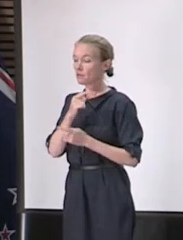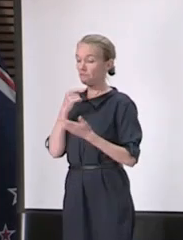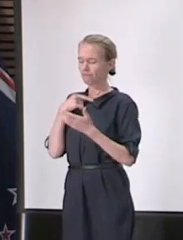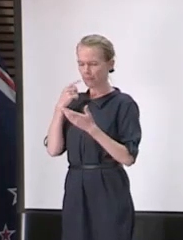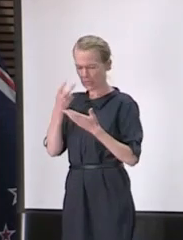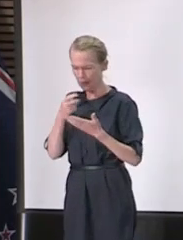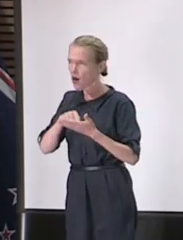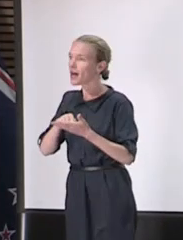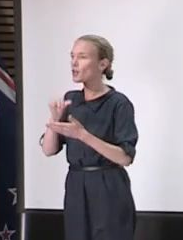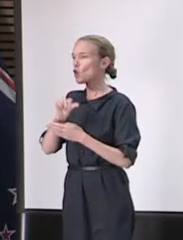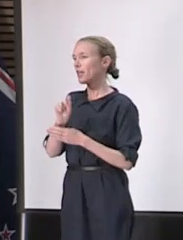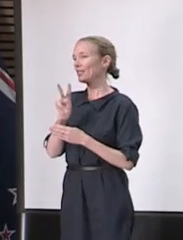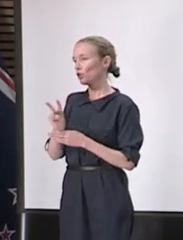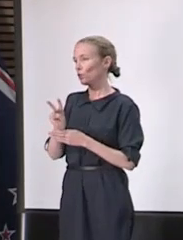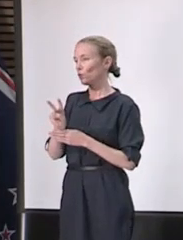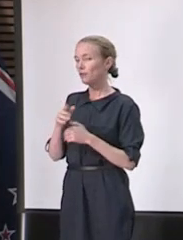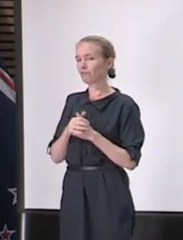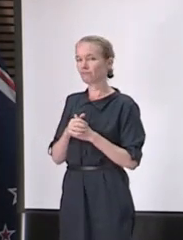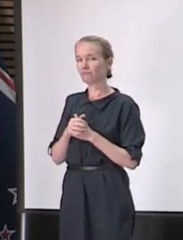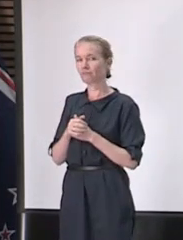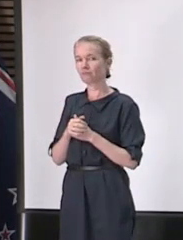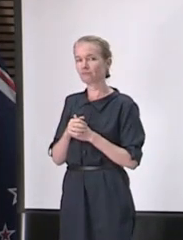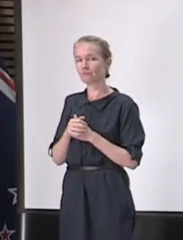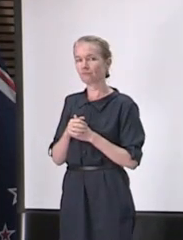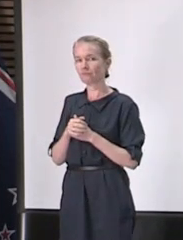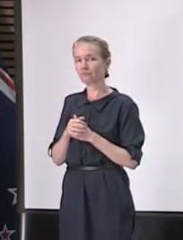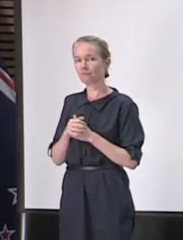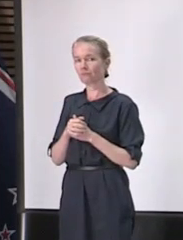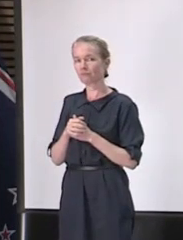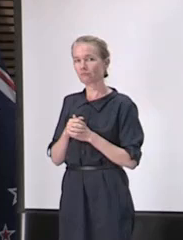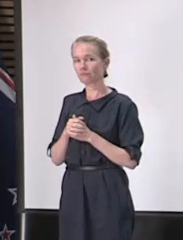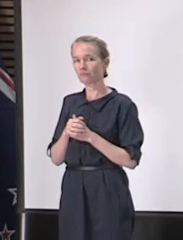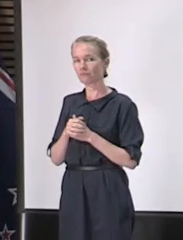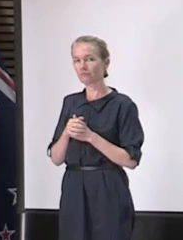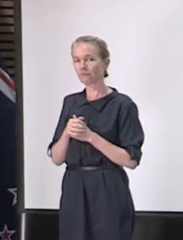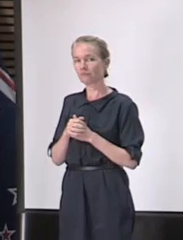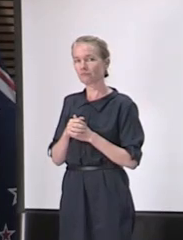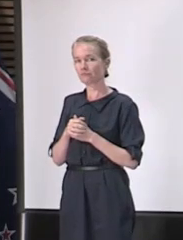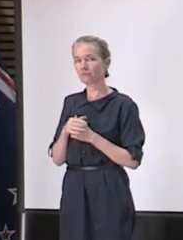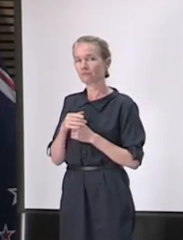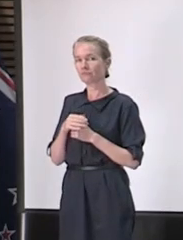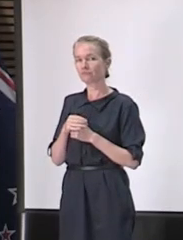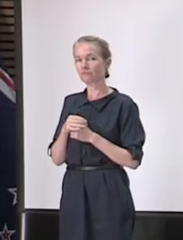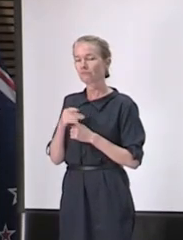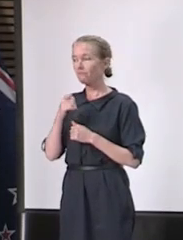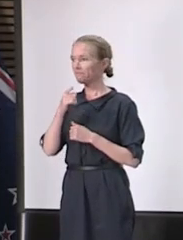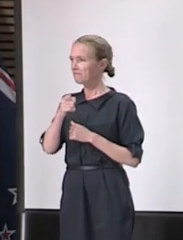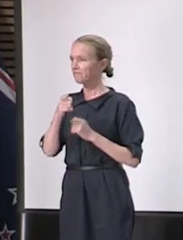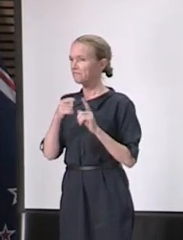92 cases. That's a remarkable number compared to the rest of the world. Is that the best one you've got to sort of sell New Zealand's response, do you think?